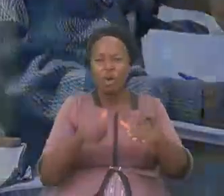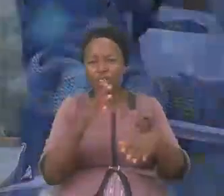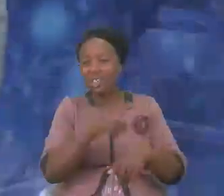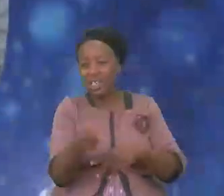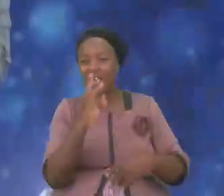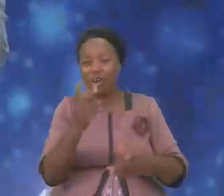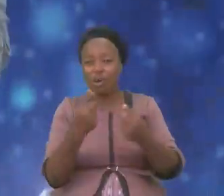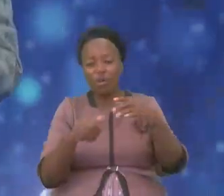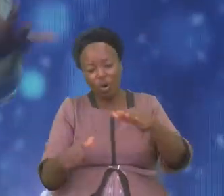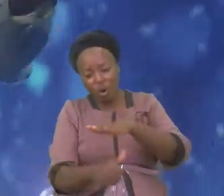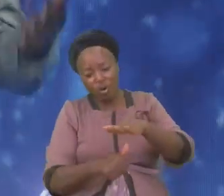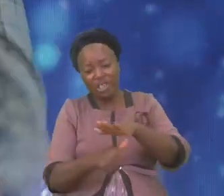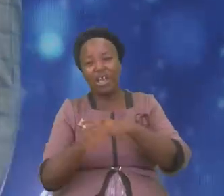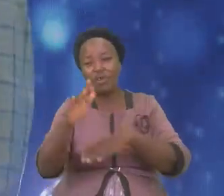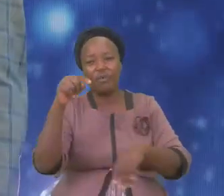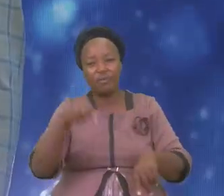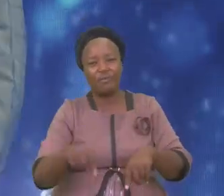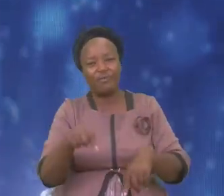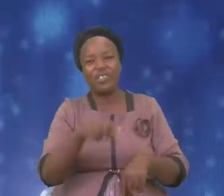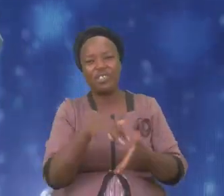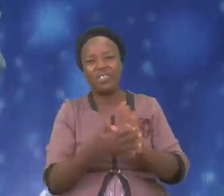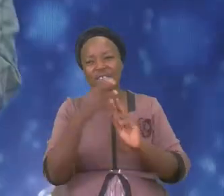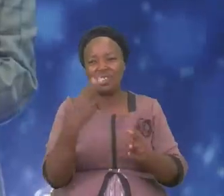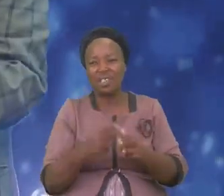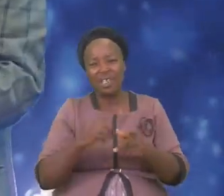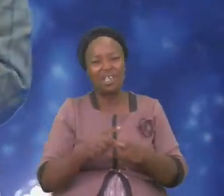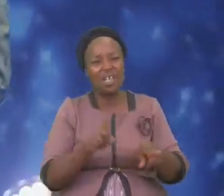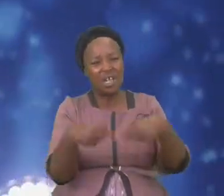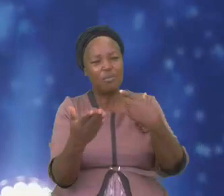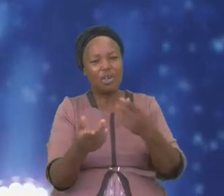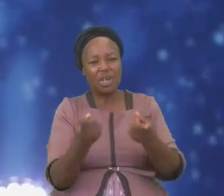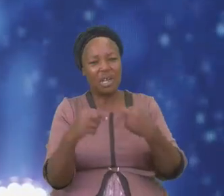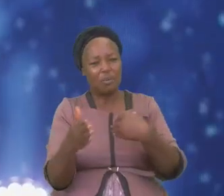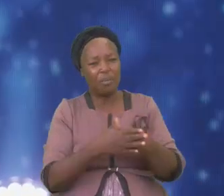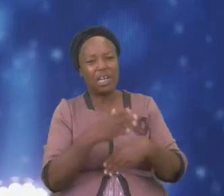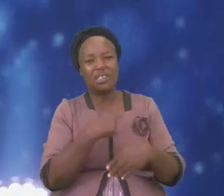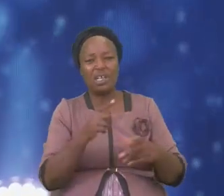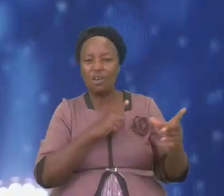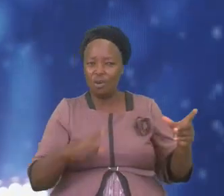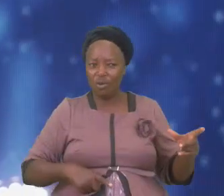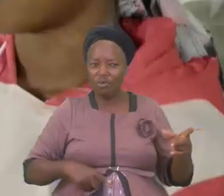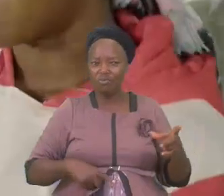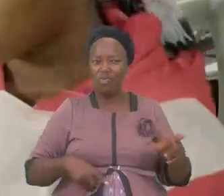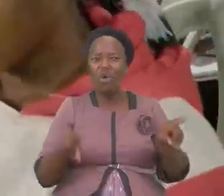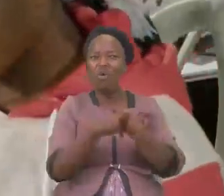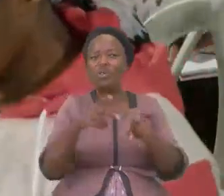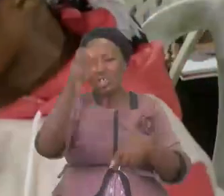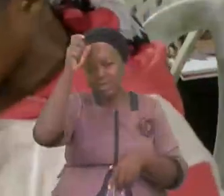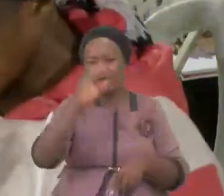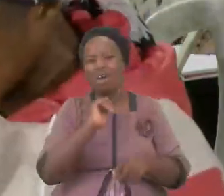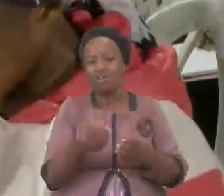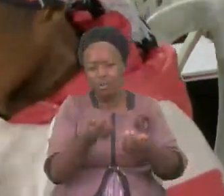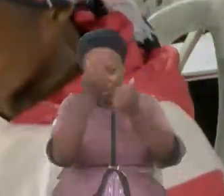Lord, even the devils are subject unto us through thy name. Look at verse 18.